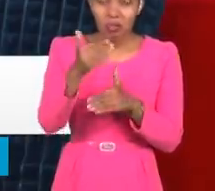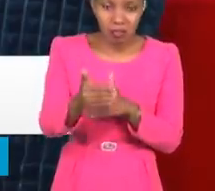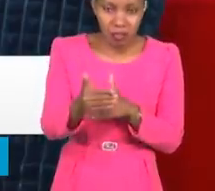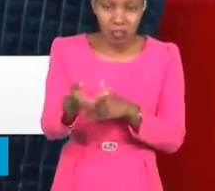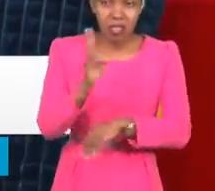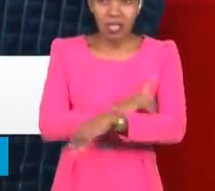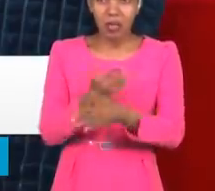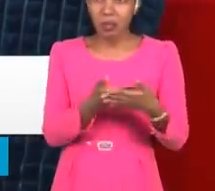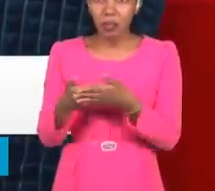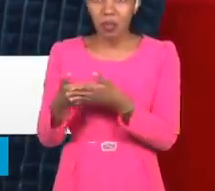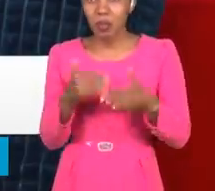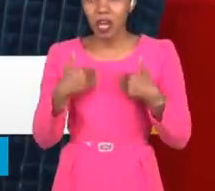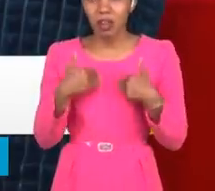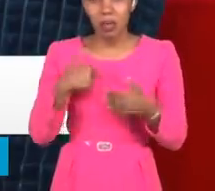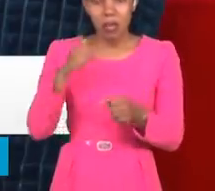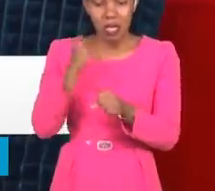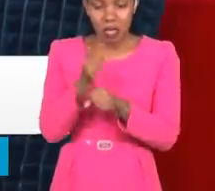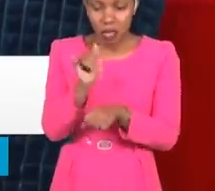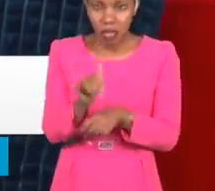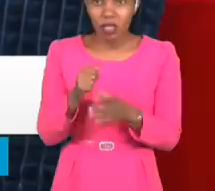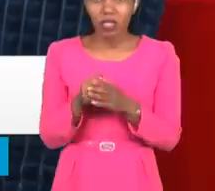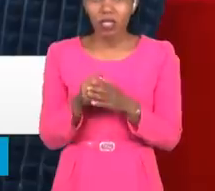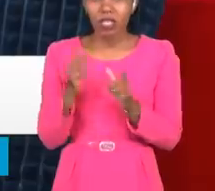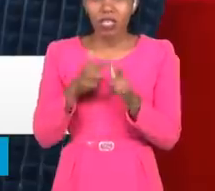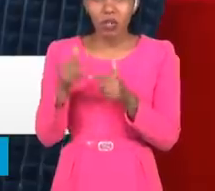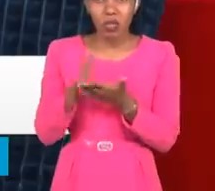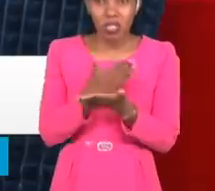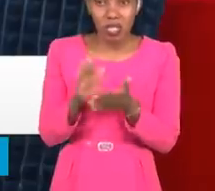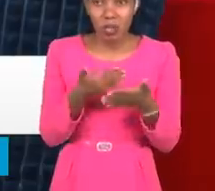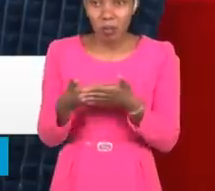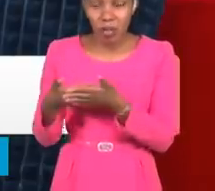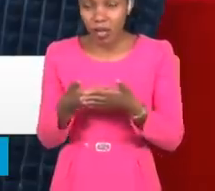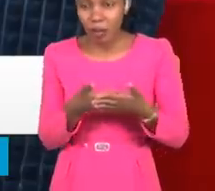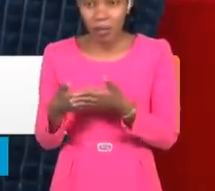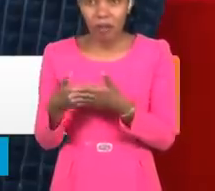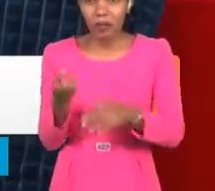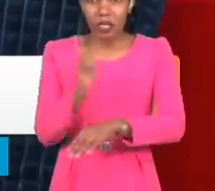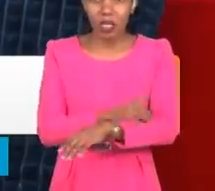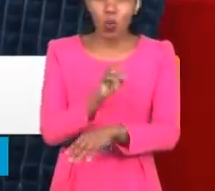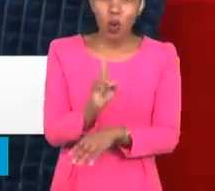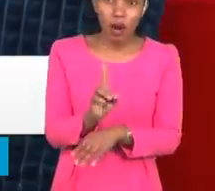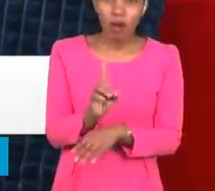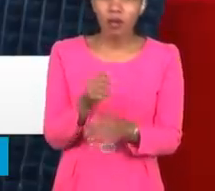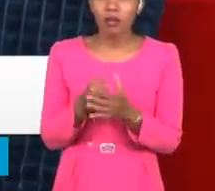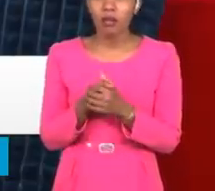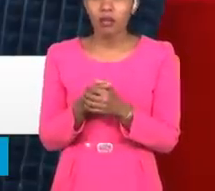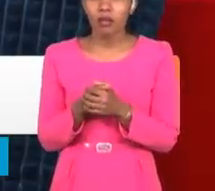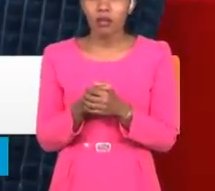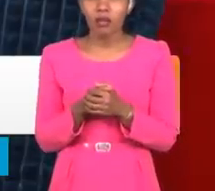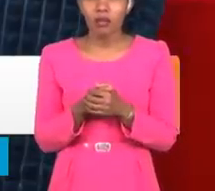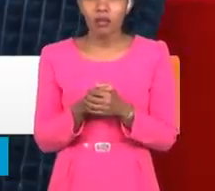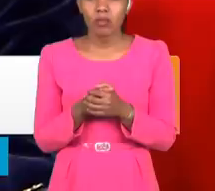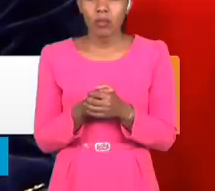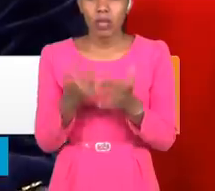yeah. baby. Goodness. I did that deliberately. Yeah. Yeah. Then privacy. We shared the baby. Privacy. Day one, okay, he's here. Okay, it's true that.